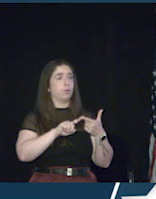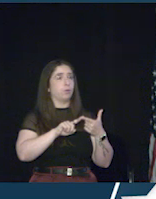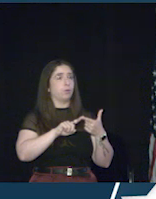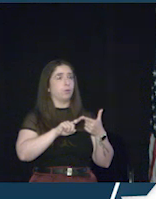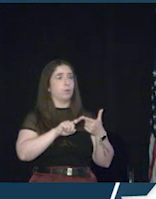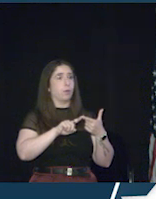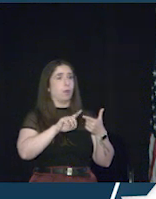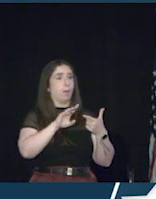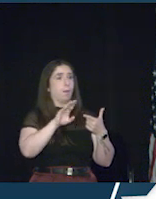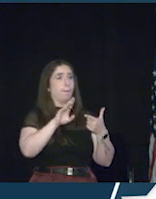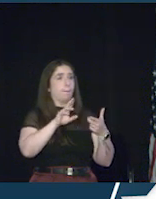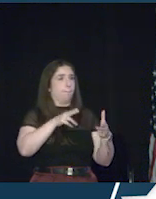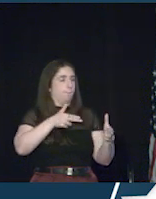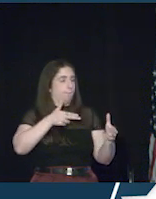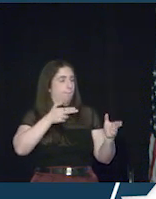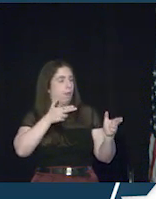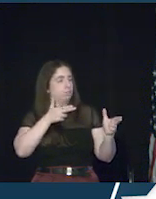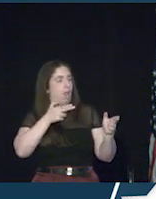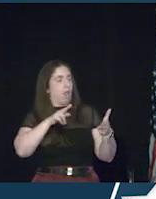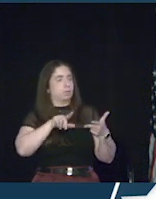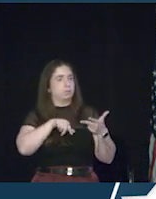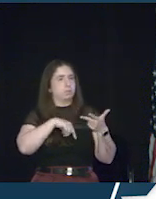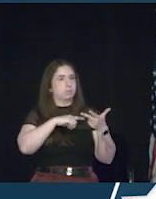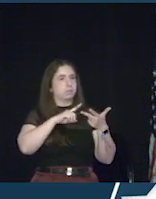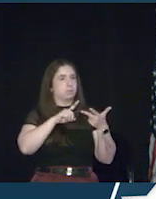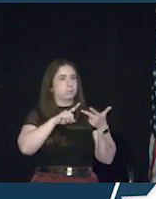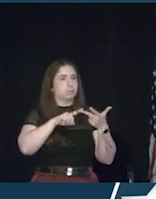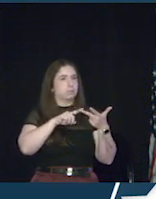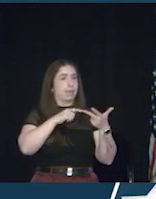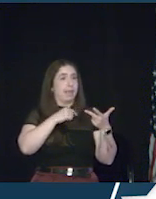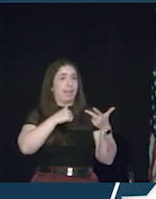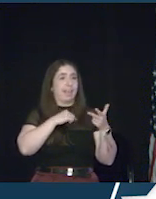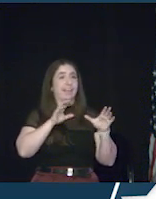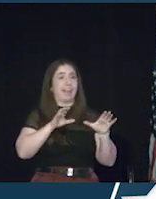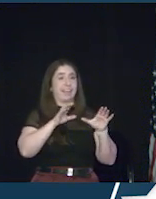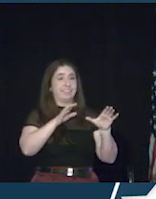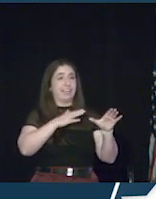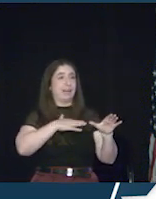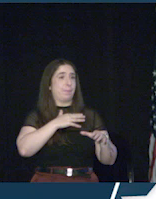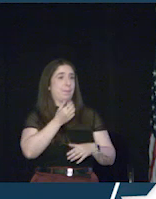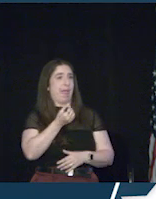buckshot, and I did my own stunts.